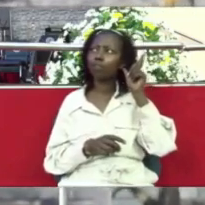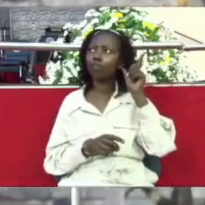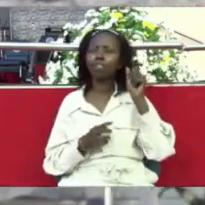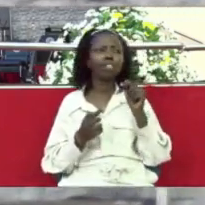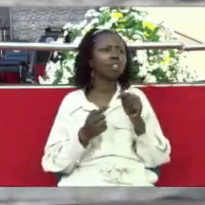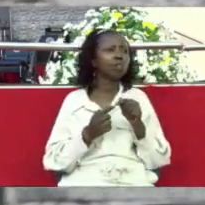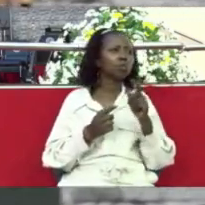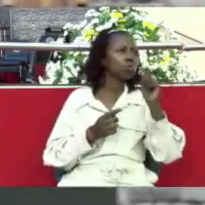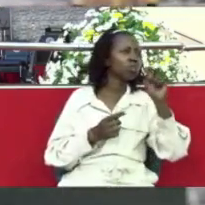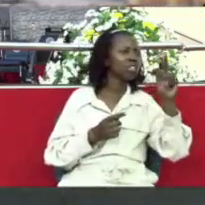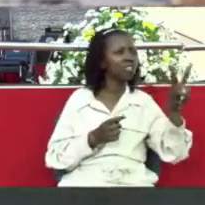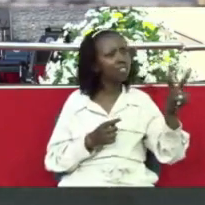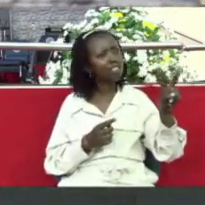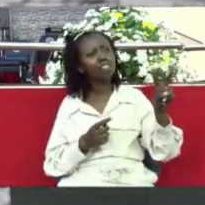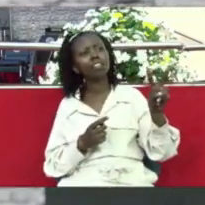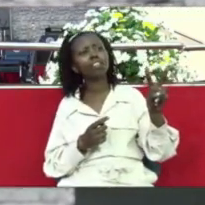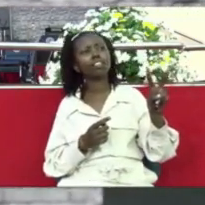Citizen TV and